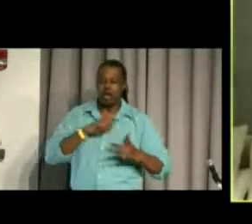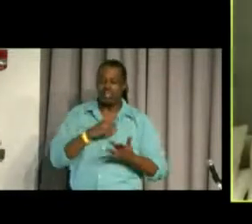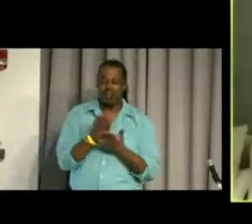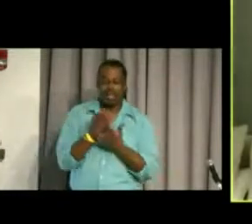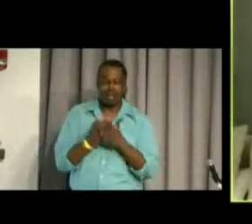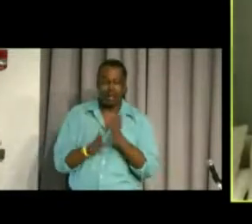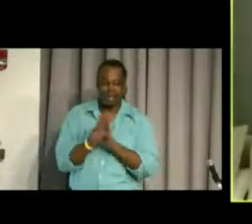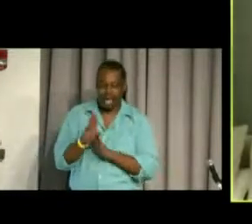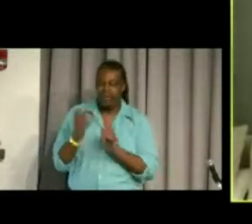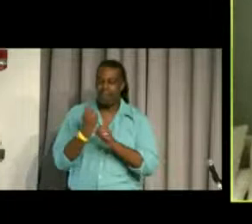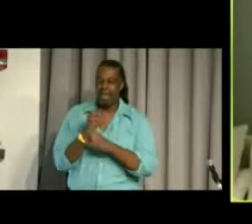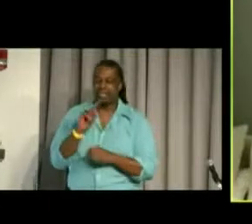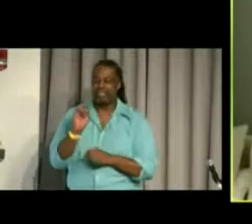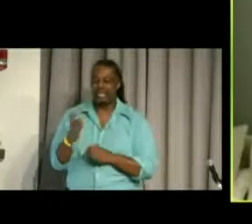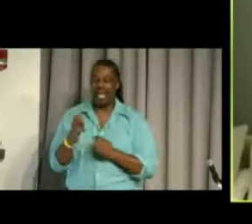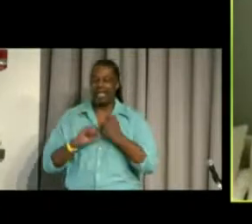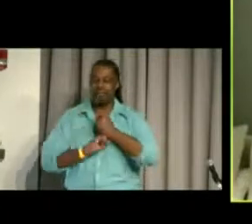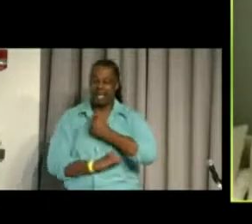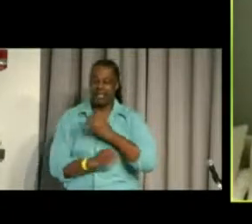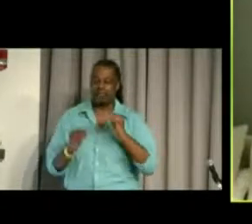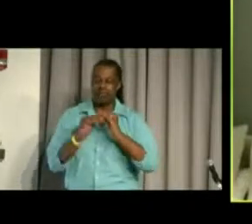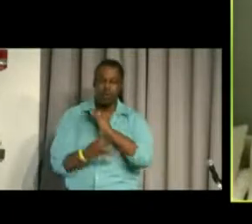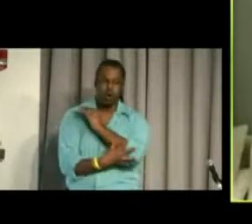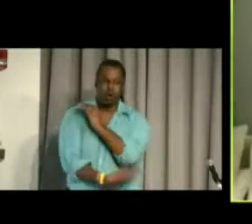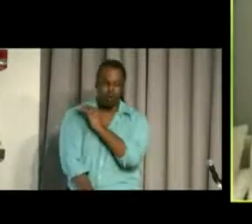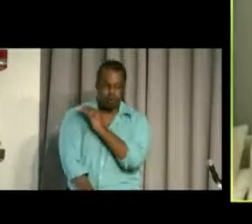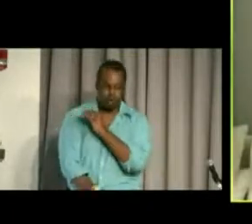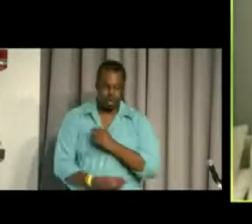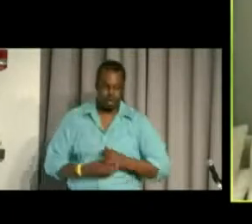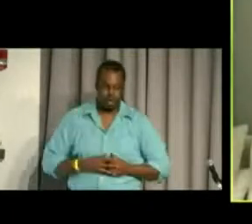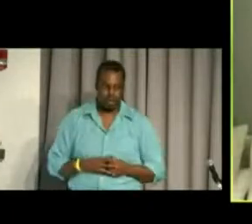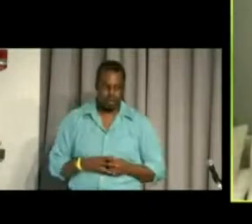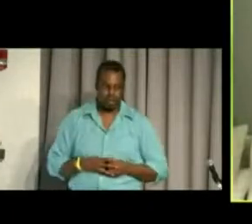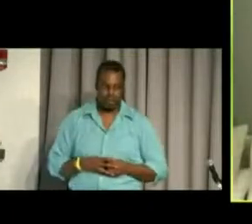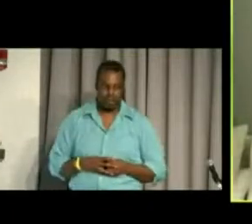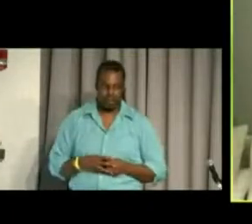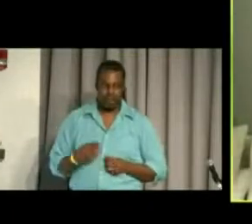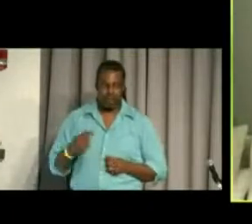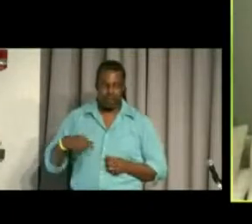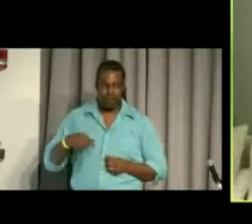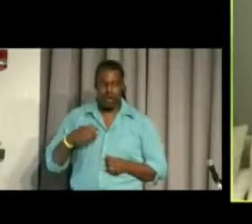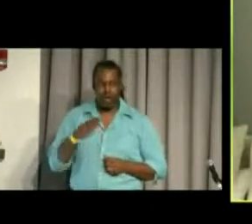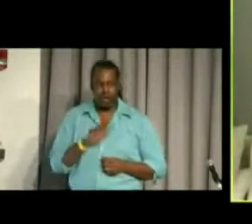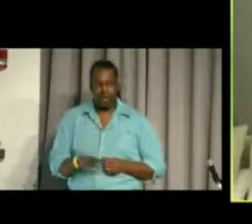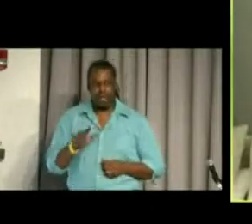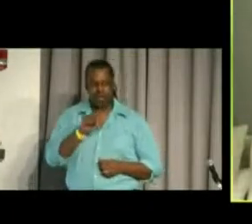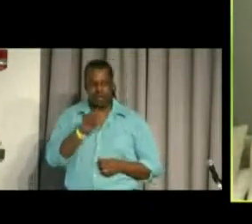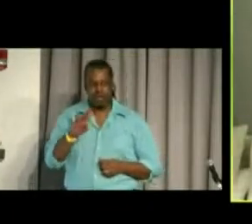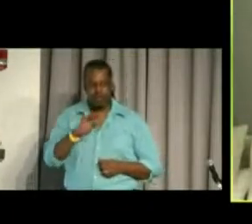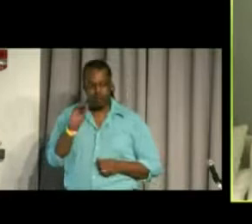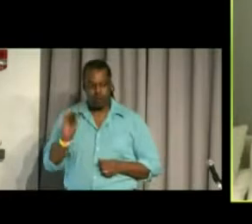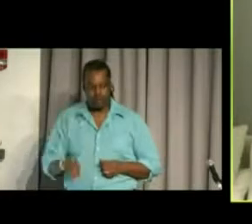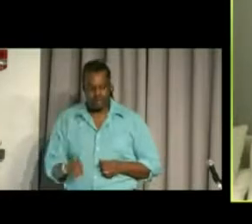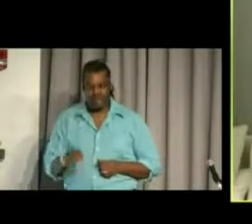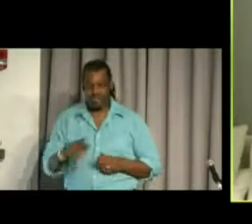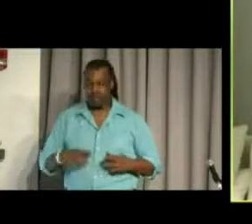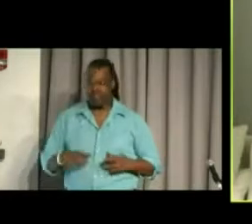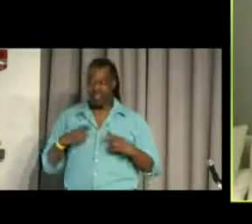base poorer and poorer. We have about 24% of residents of Jackson are living below